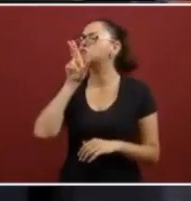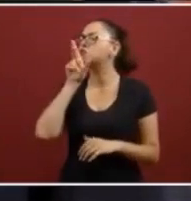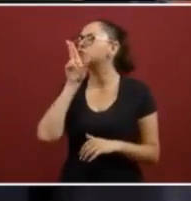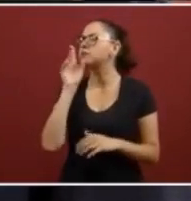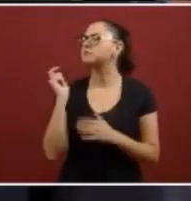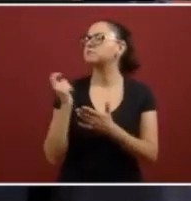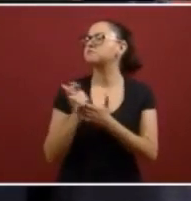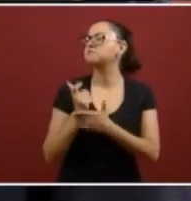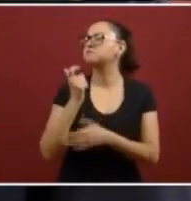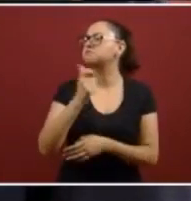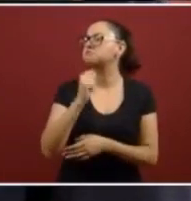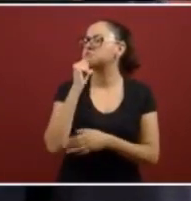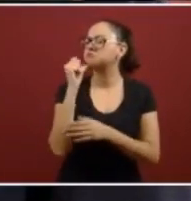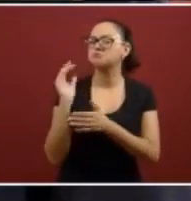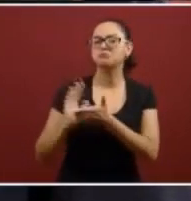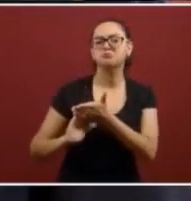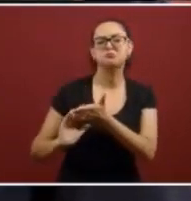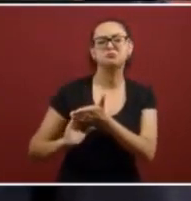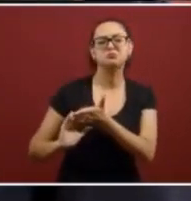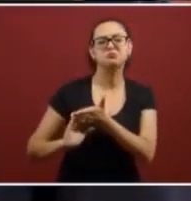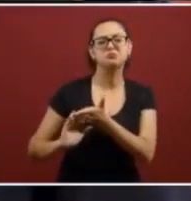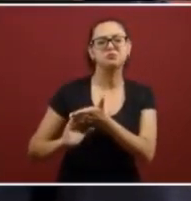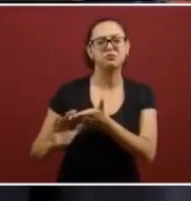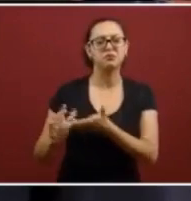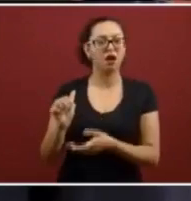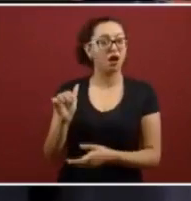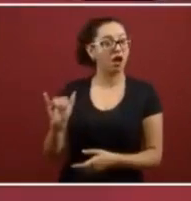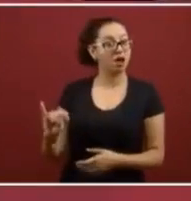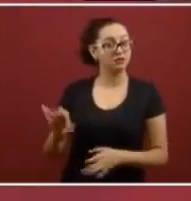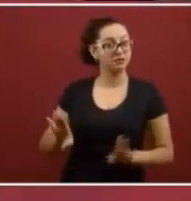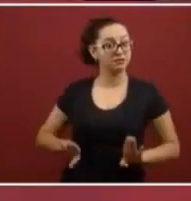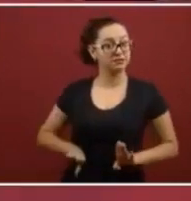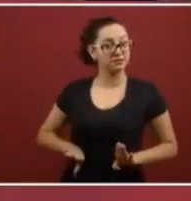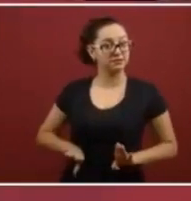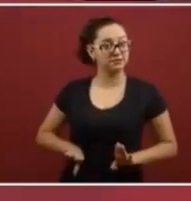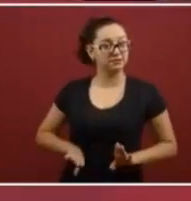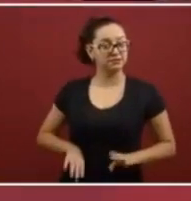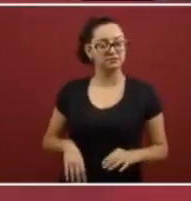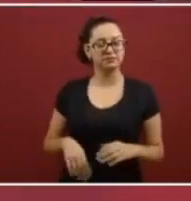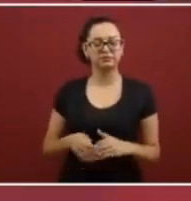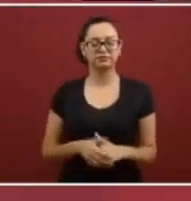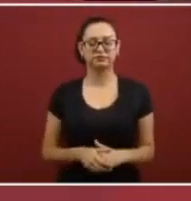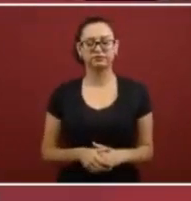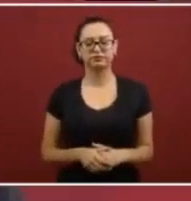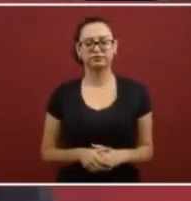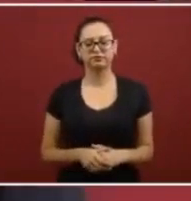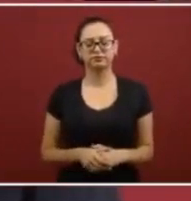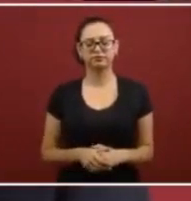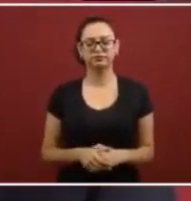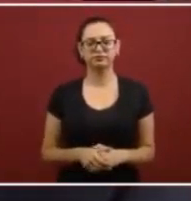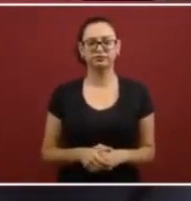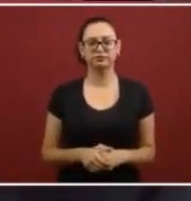condoning of not paying taxes. In other words, it was like a forgiven tax.